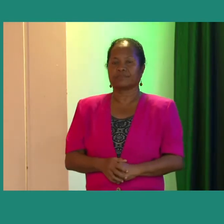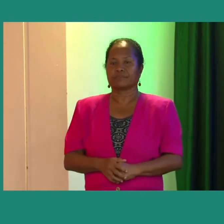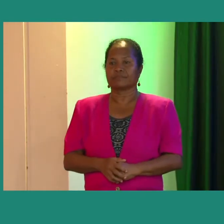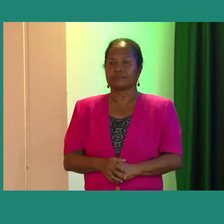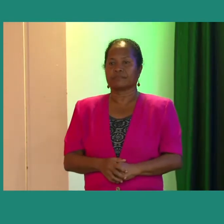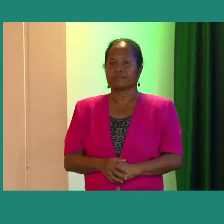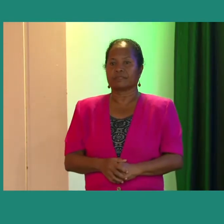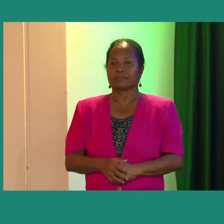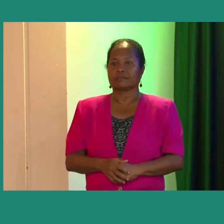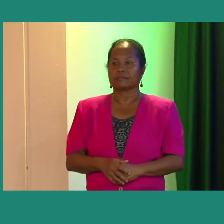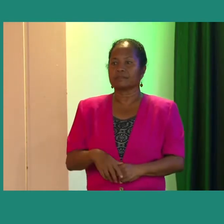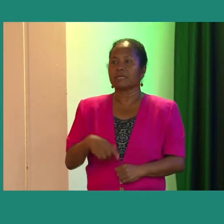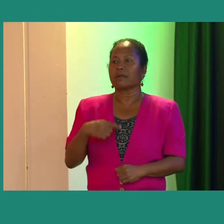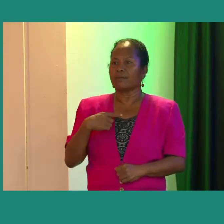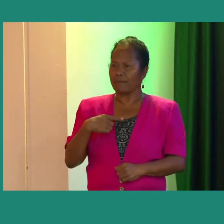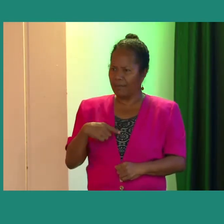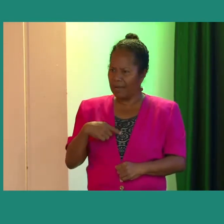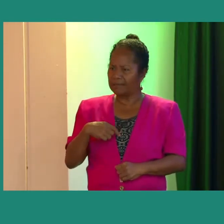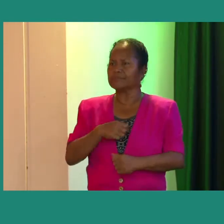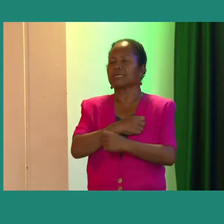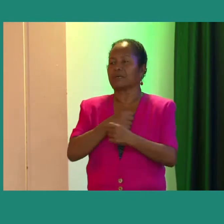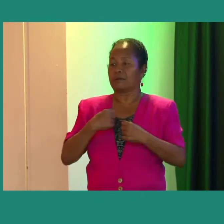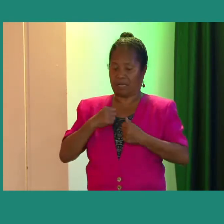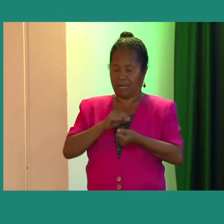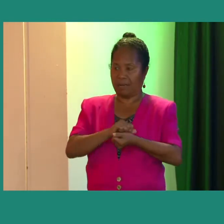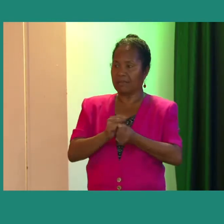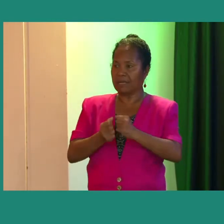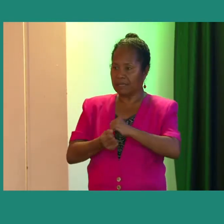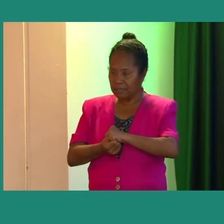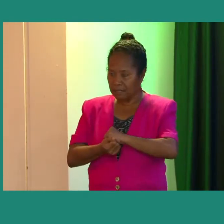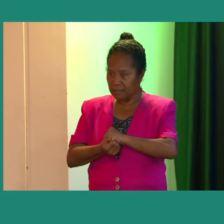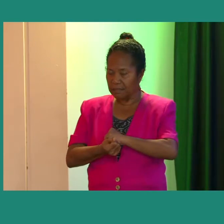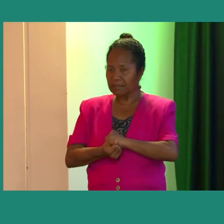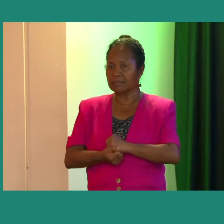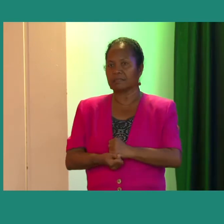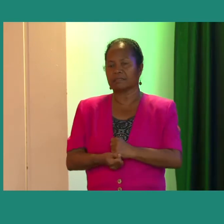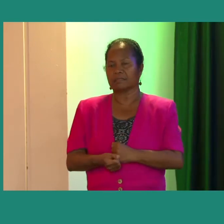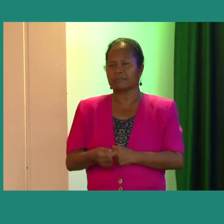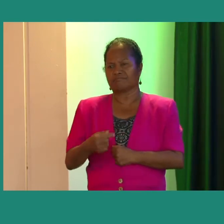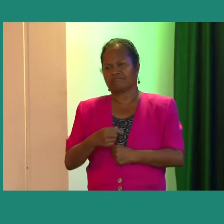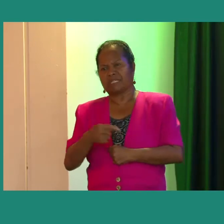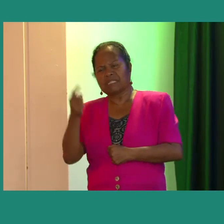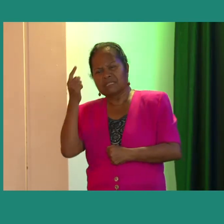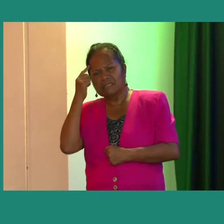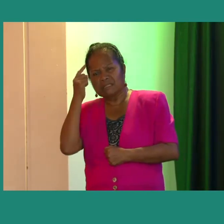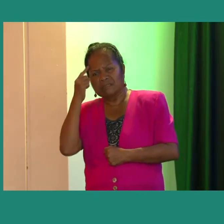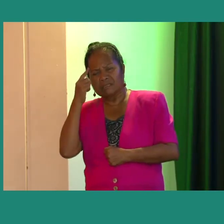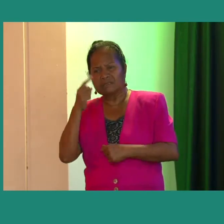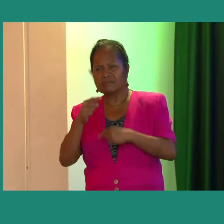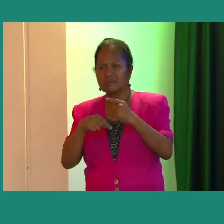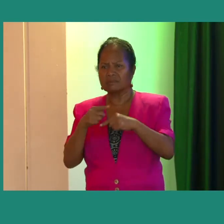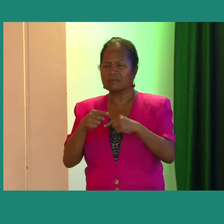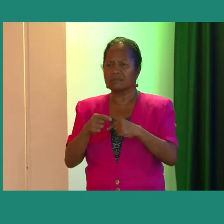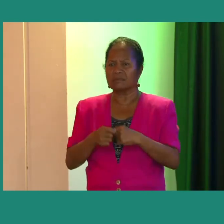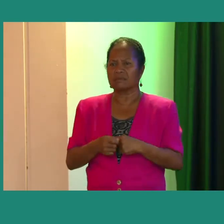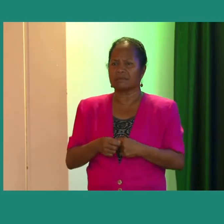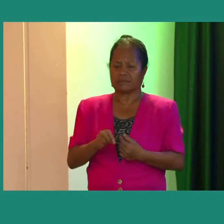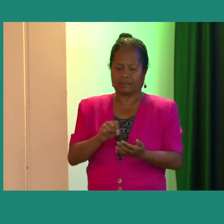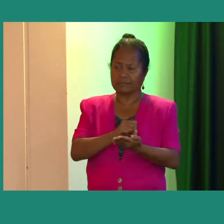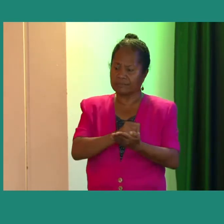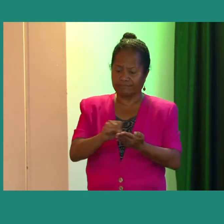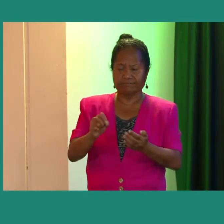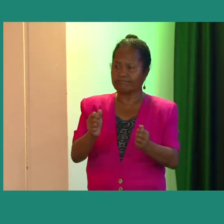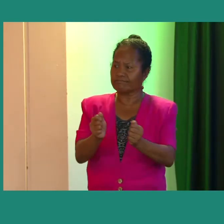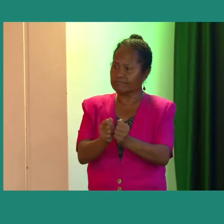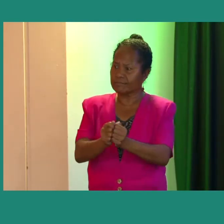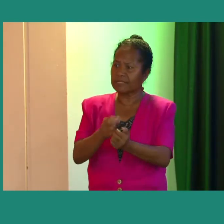So why are companies getting in the game of diversity and actually are being really serious about it? And it's well documented, the research